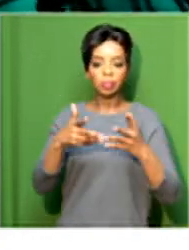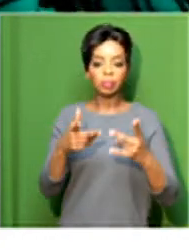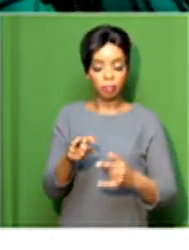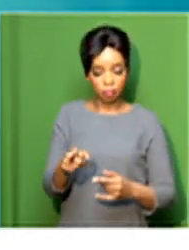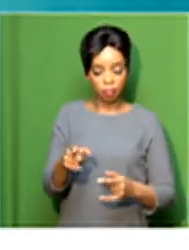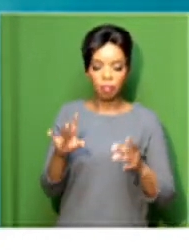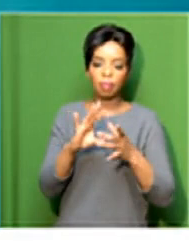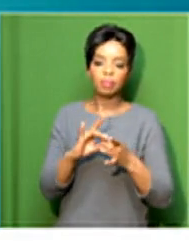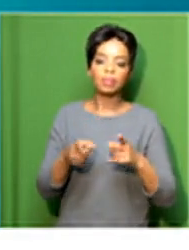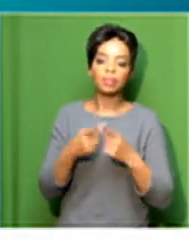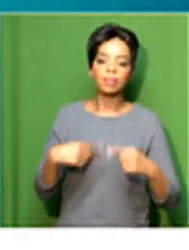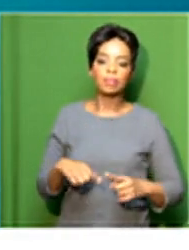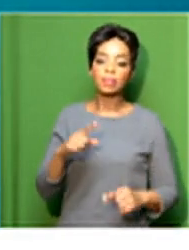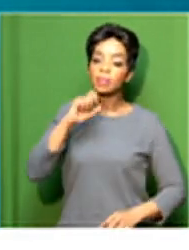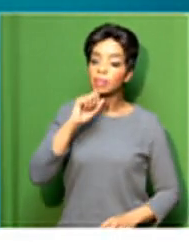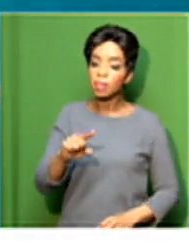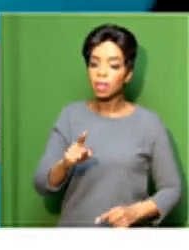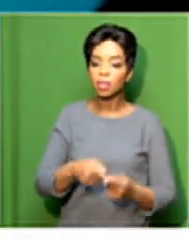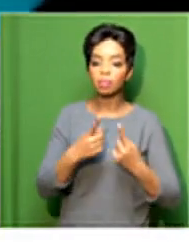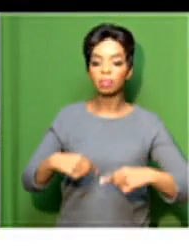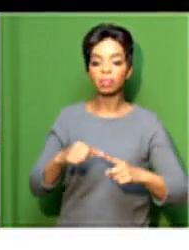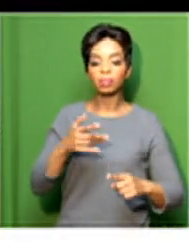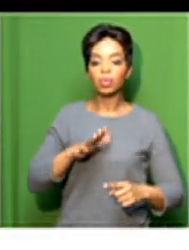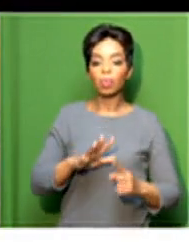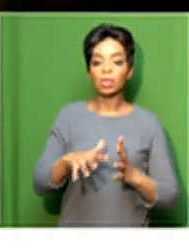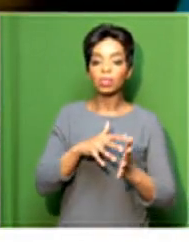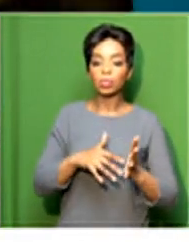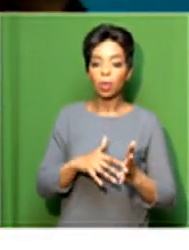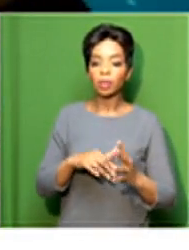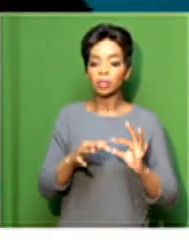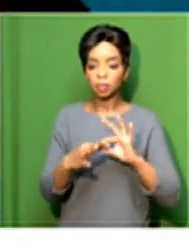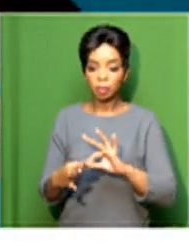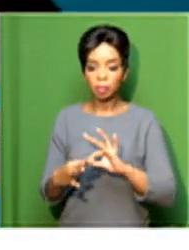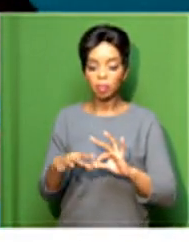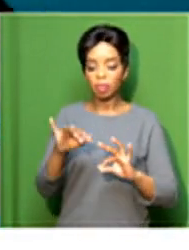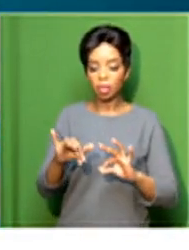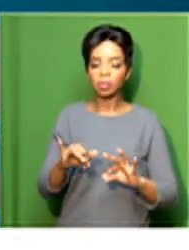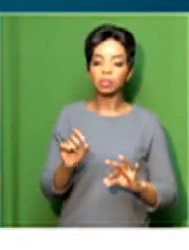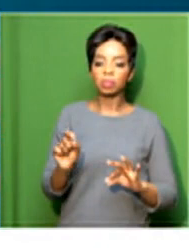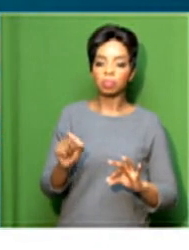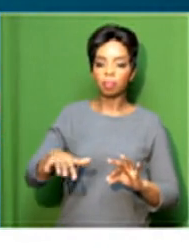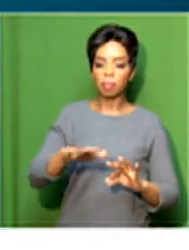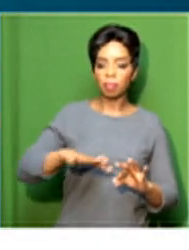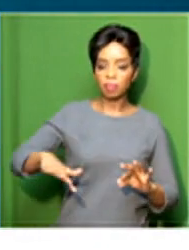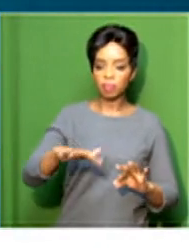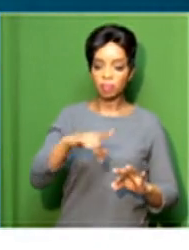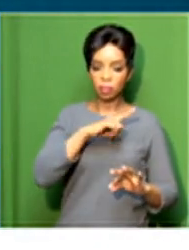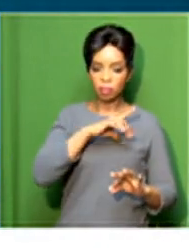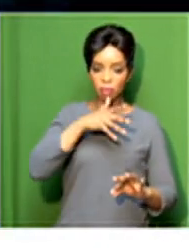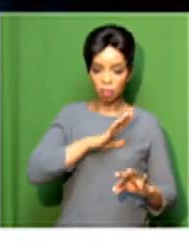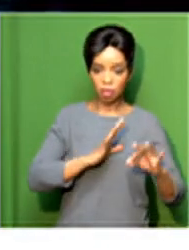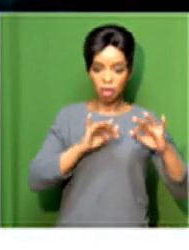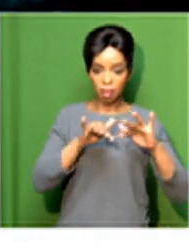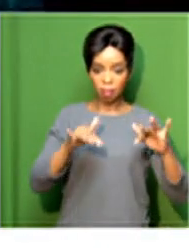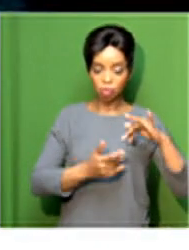home. And that's really why we want to tell stories about it and inspire people to value and protect